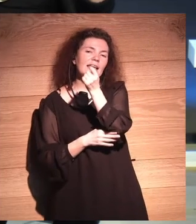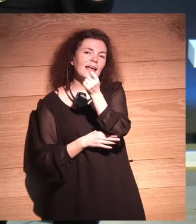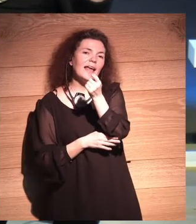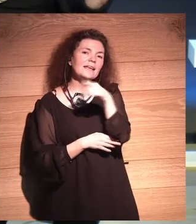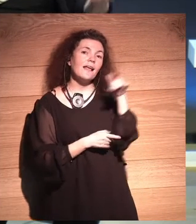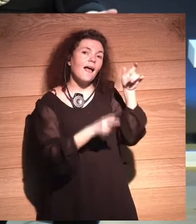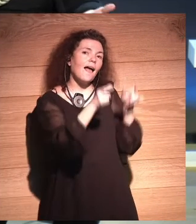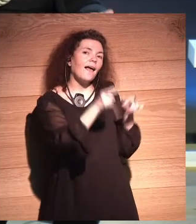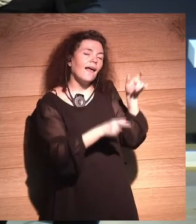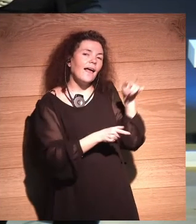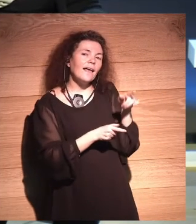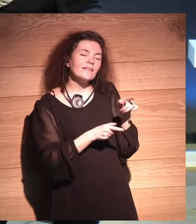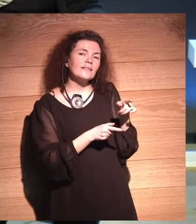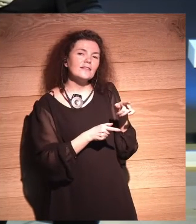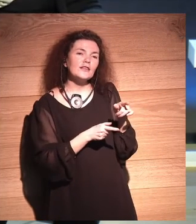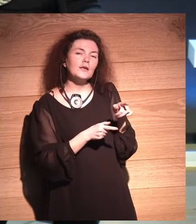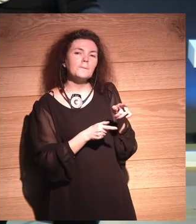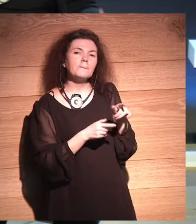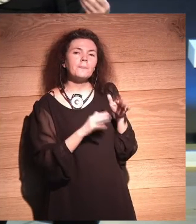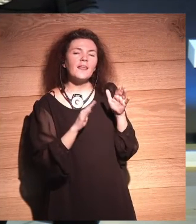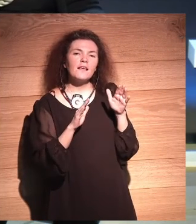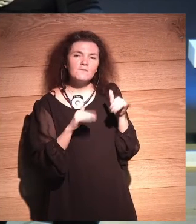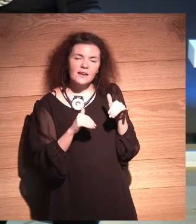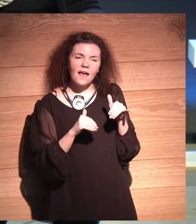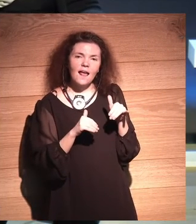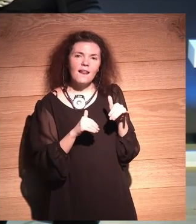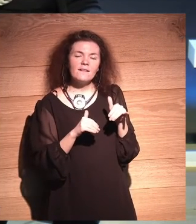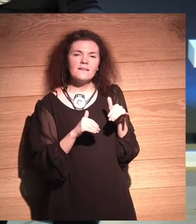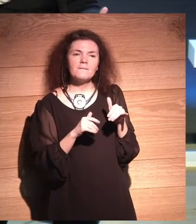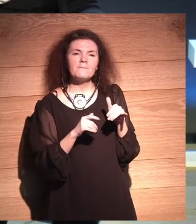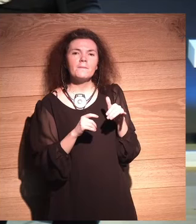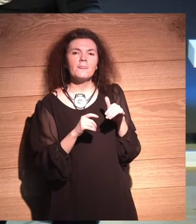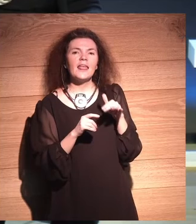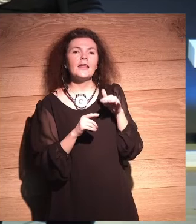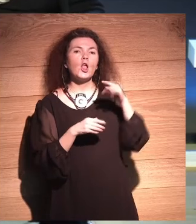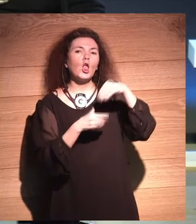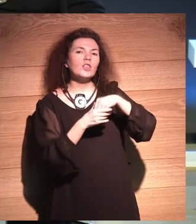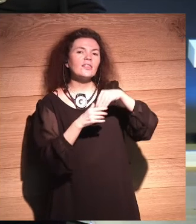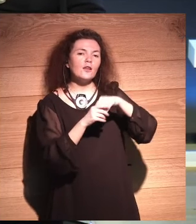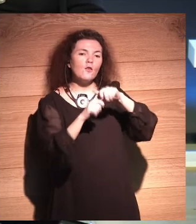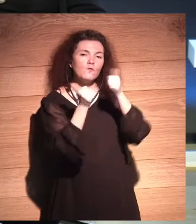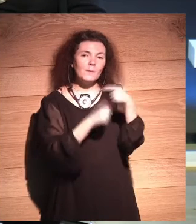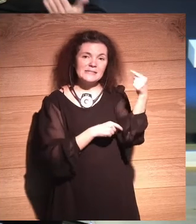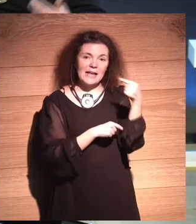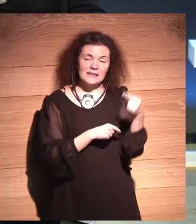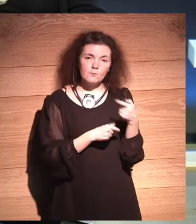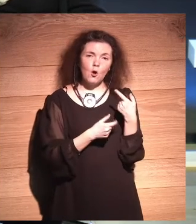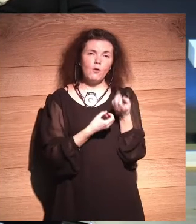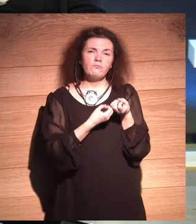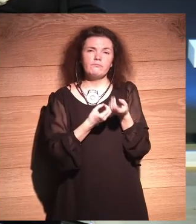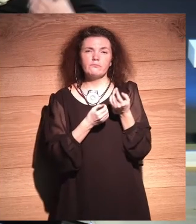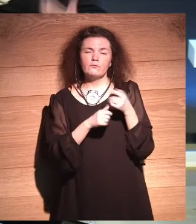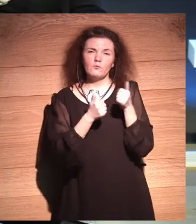fact-free, to play fast and loose with the truth, where there's some of these issues that are going to be solved through a combination of new kinds